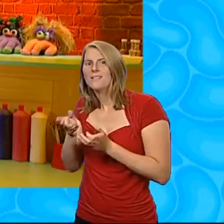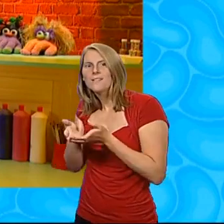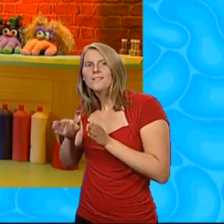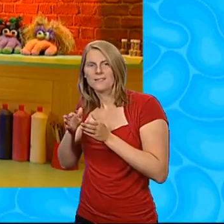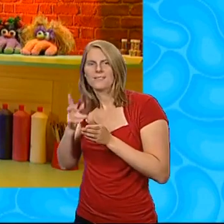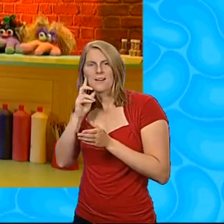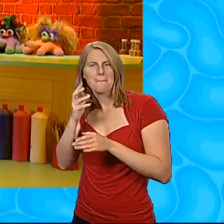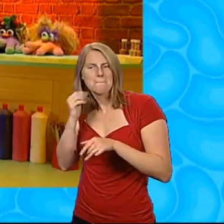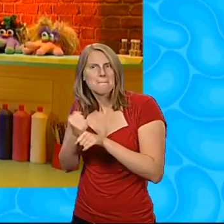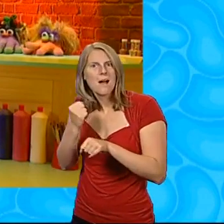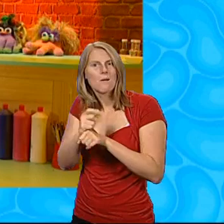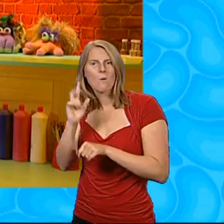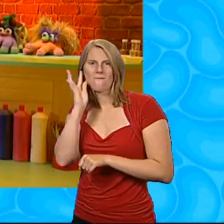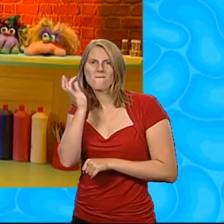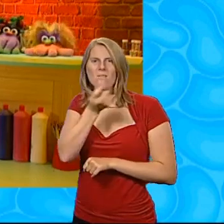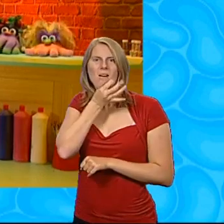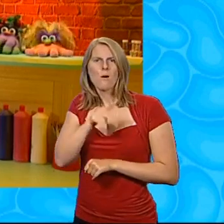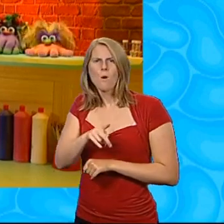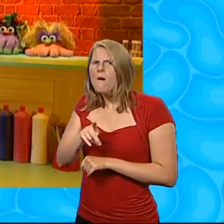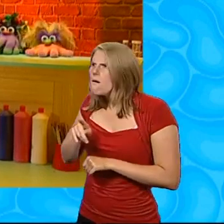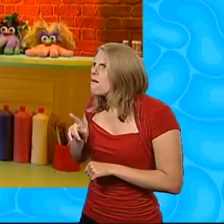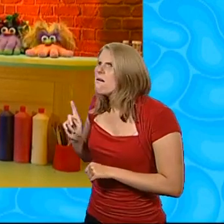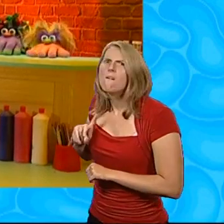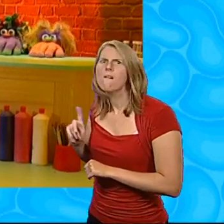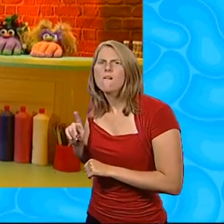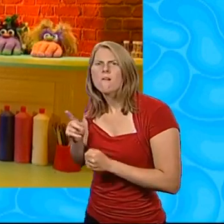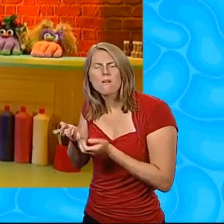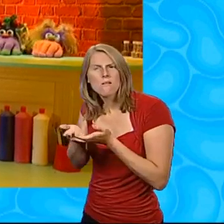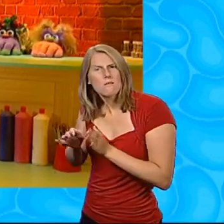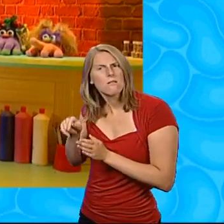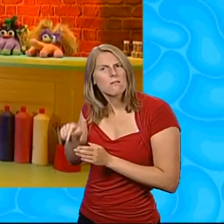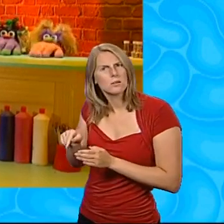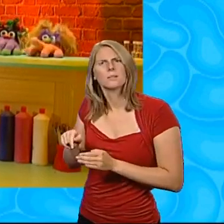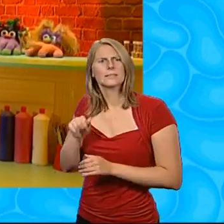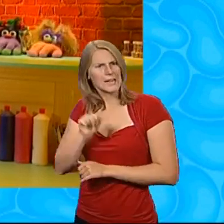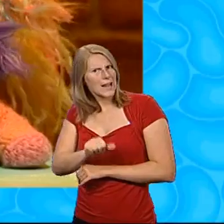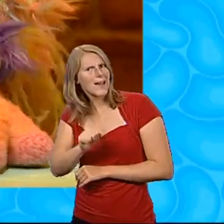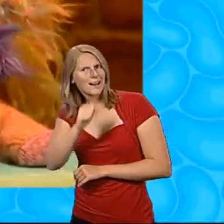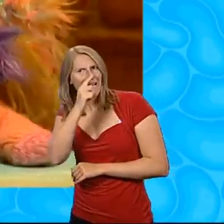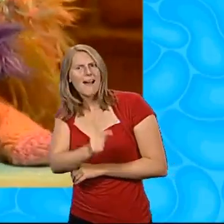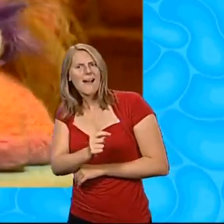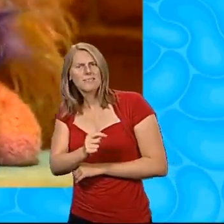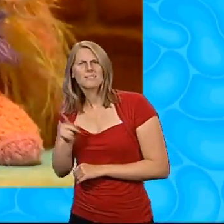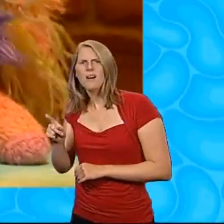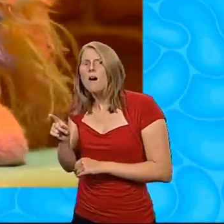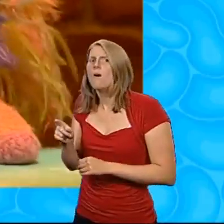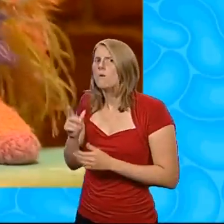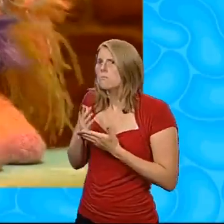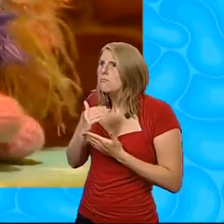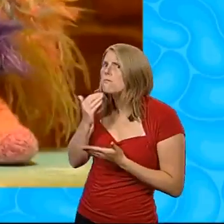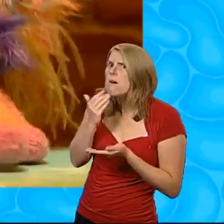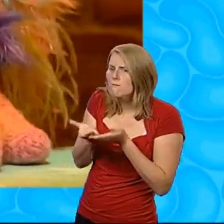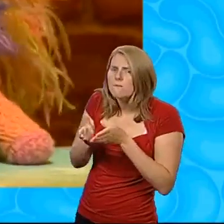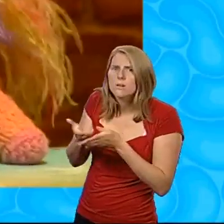cupcake flowers. What, from cake cases? Yeah, from those cake cases. Yeah! What do you think? We've got enough cake cases to